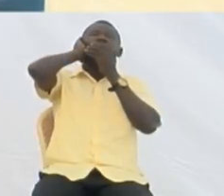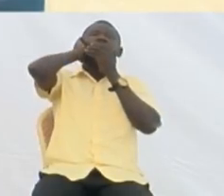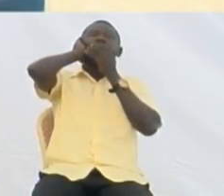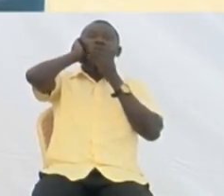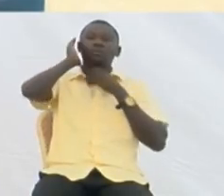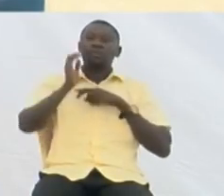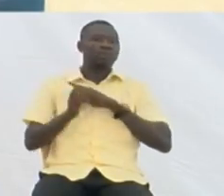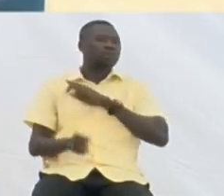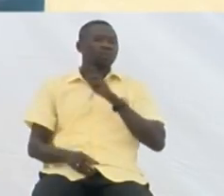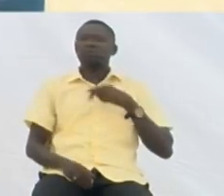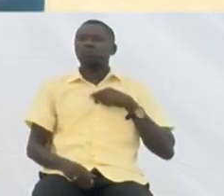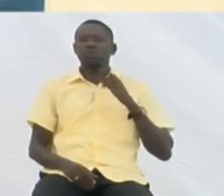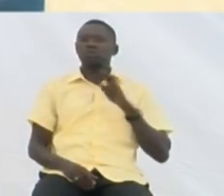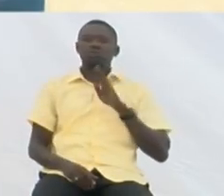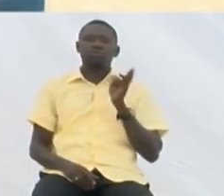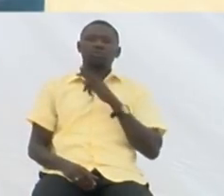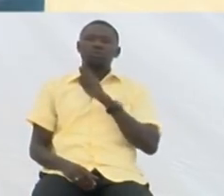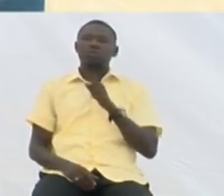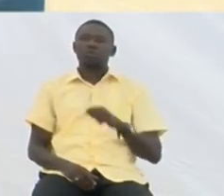They said, I will not go.